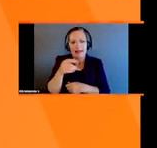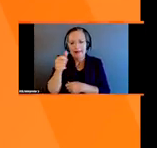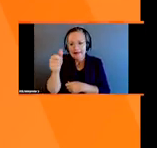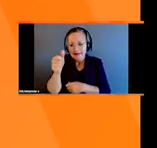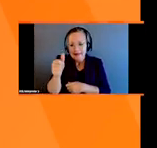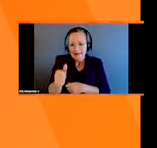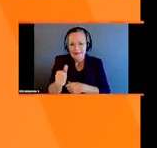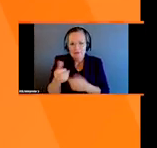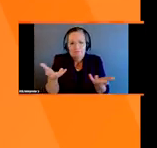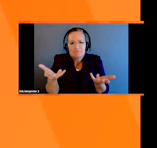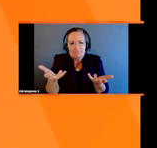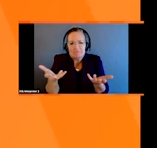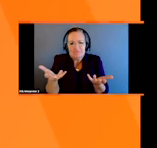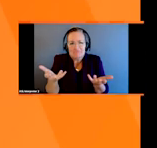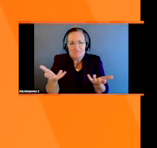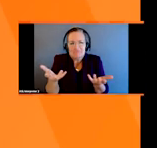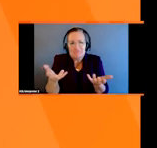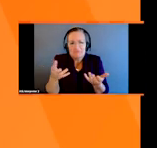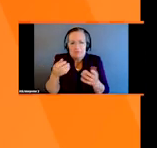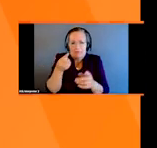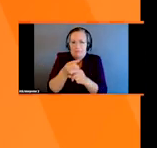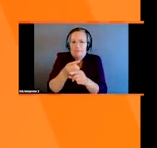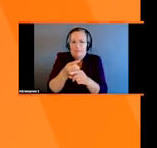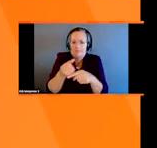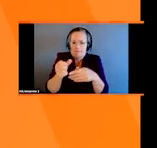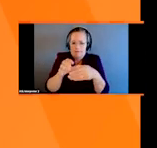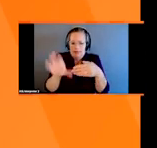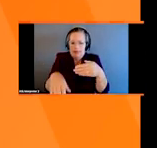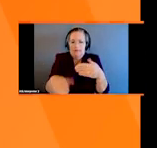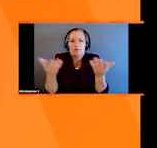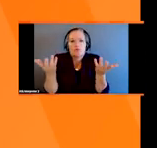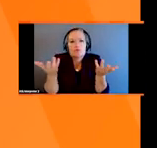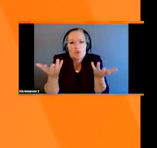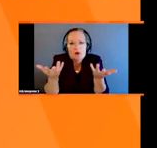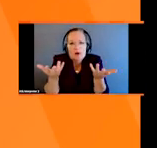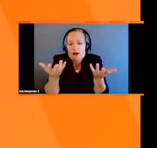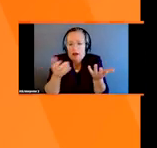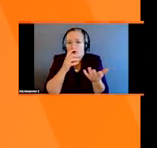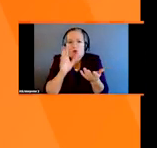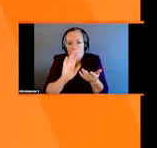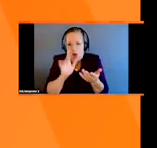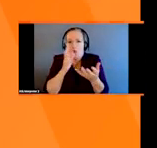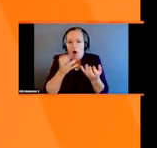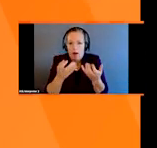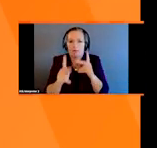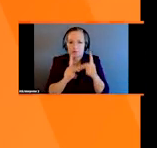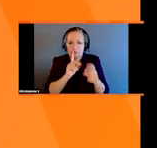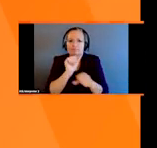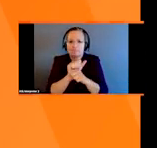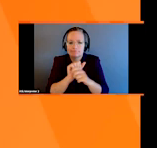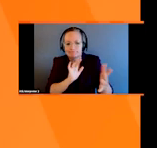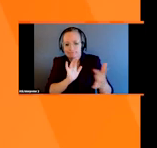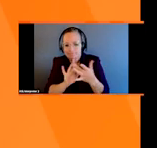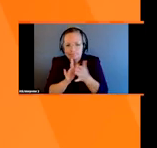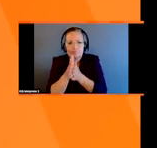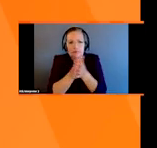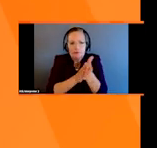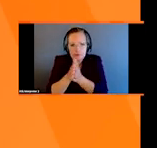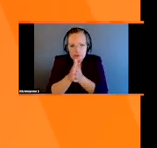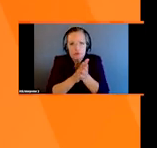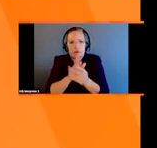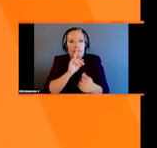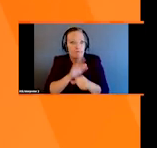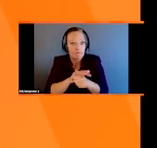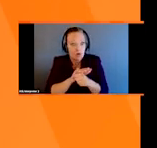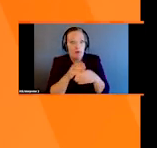I feel good, but it doesn't put food on the table at the end of the day. So I would just really look at